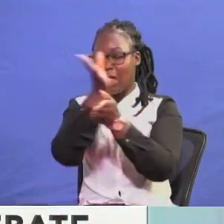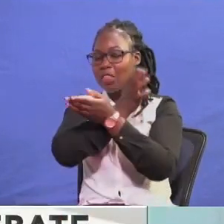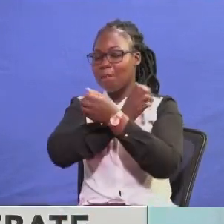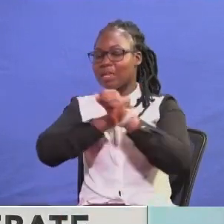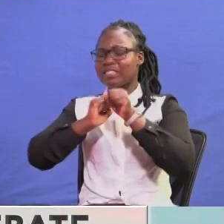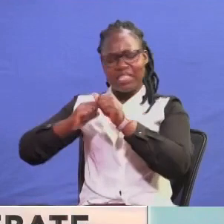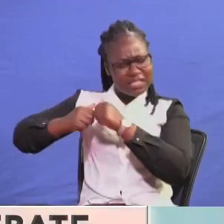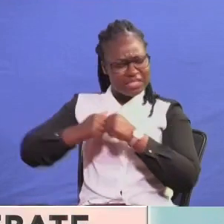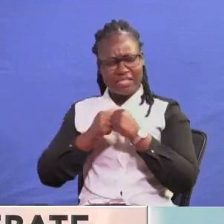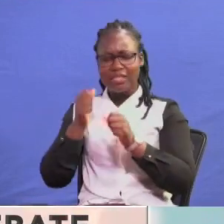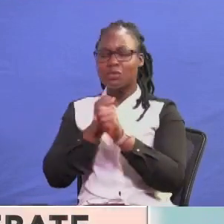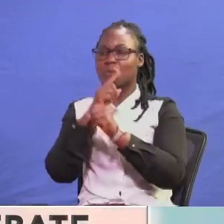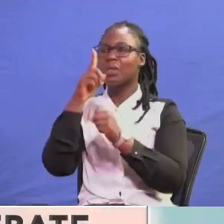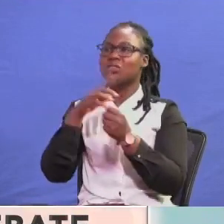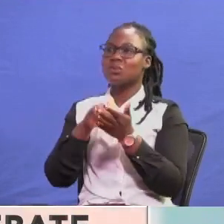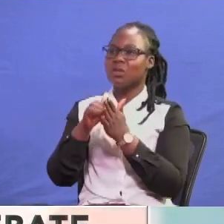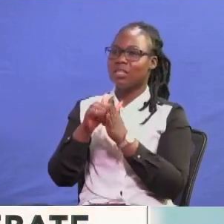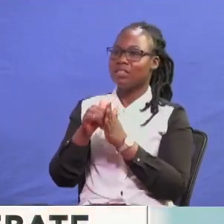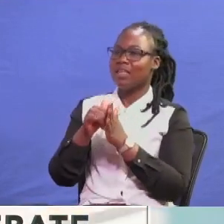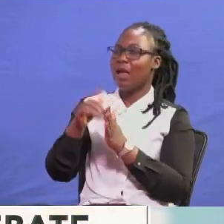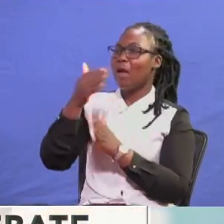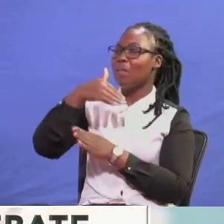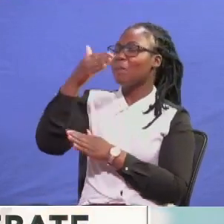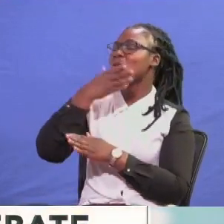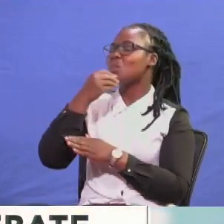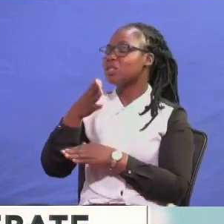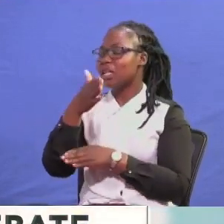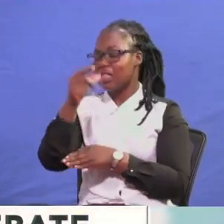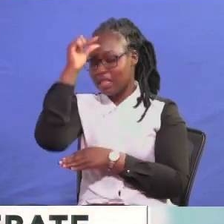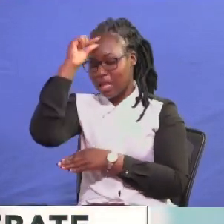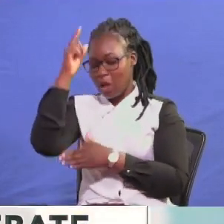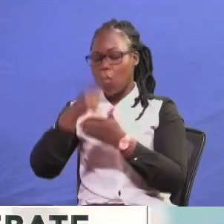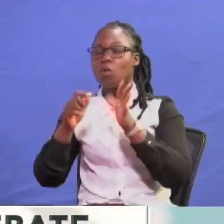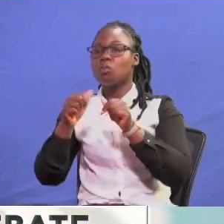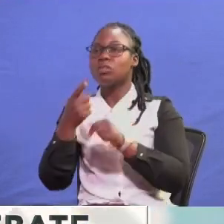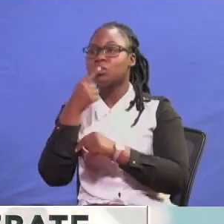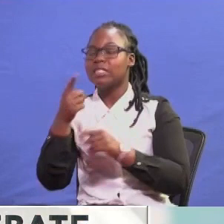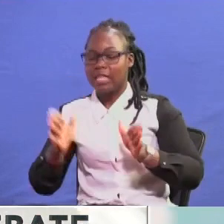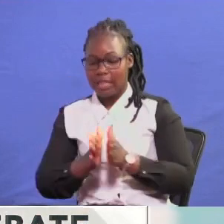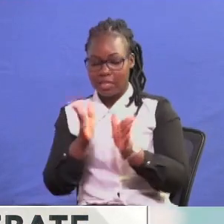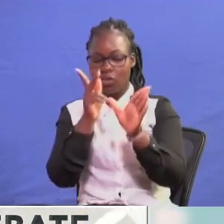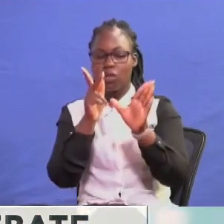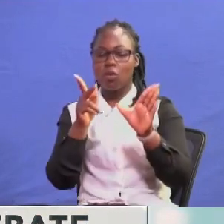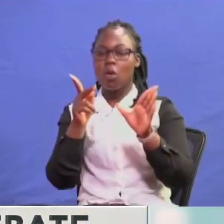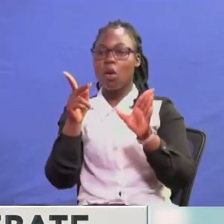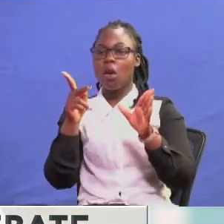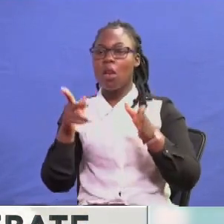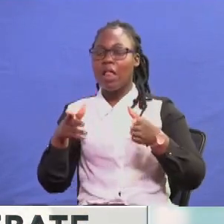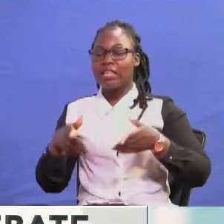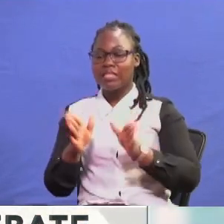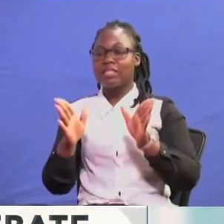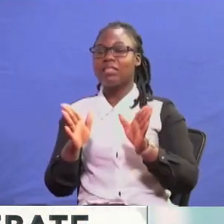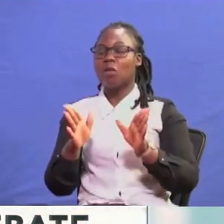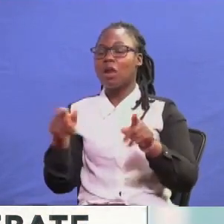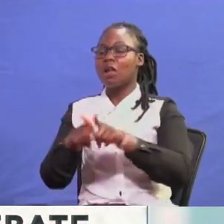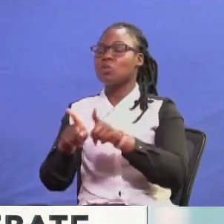that the big boys are in government, what exactly are you telling the general public and the young people there who are